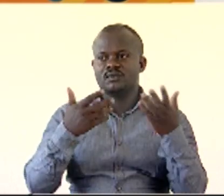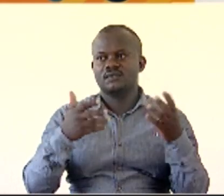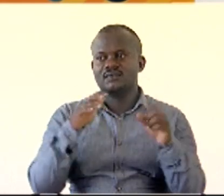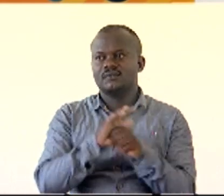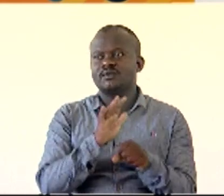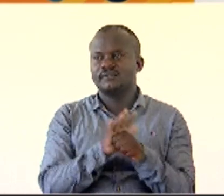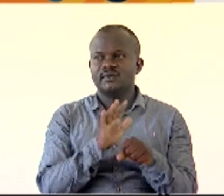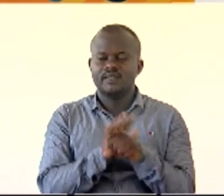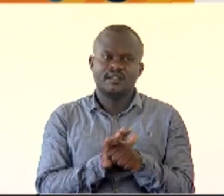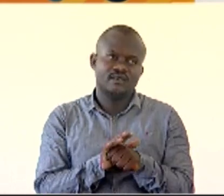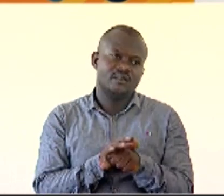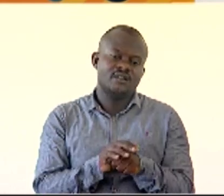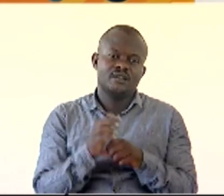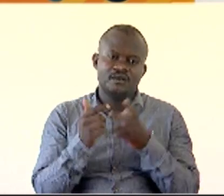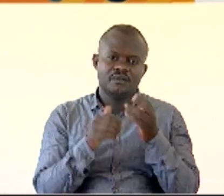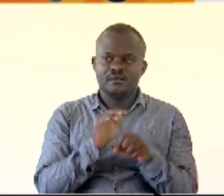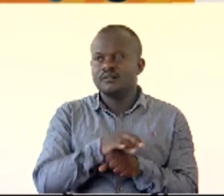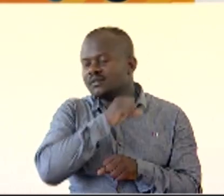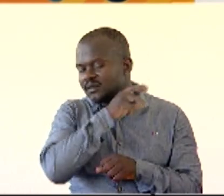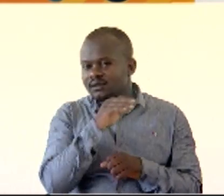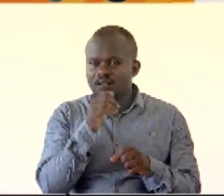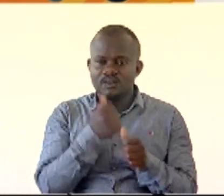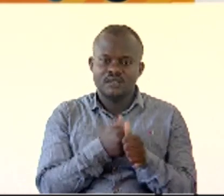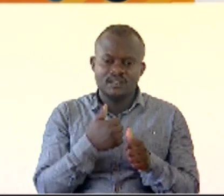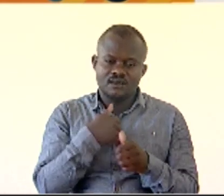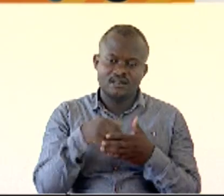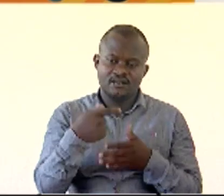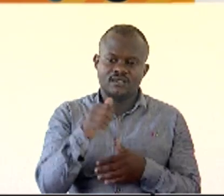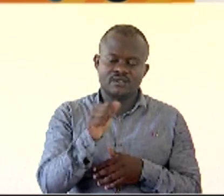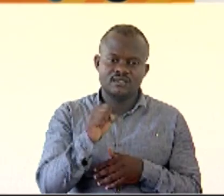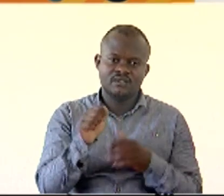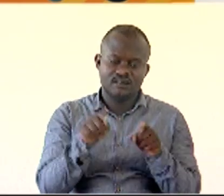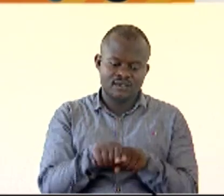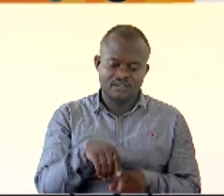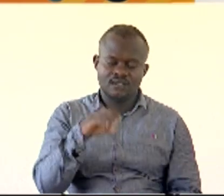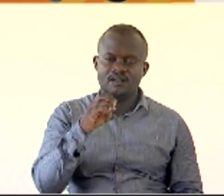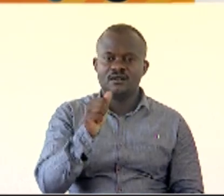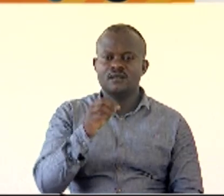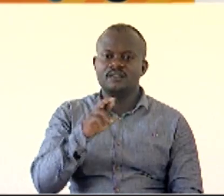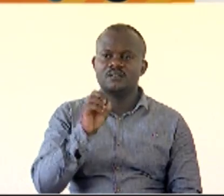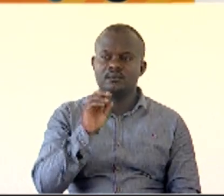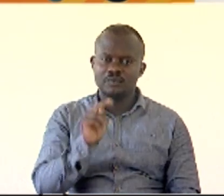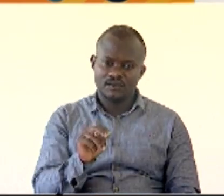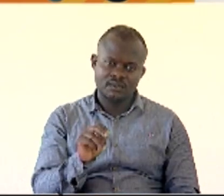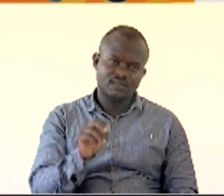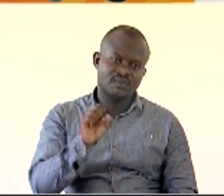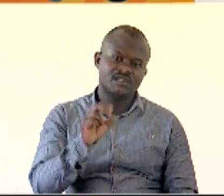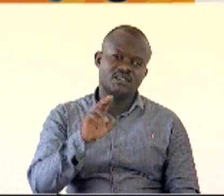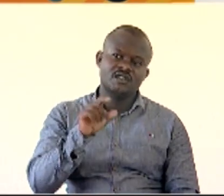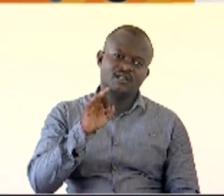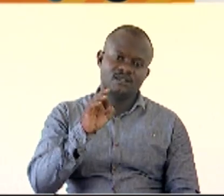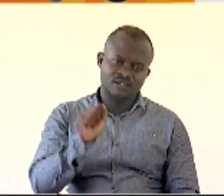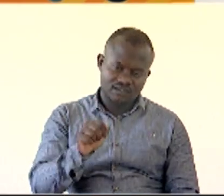exhaust substances which have gases like carbon dioxide, sulfur dioxide,